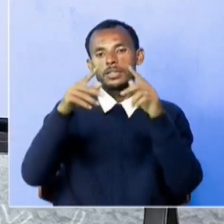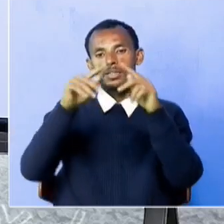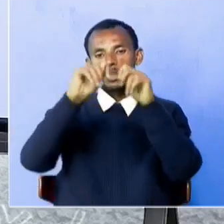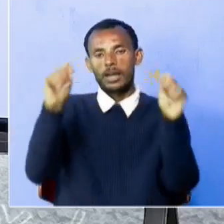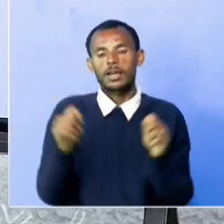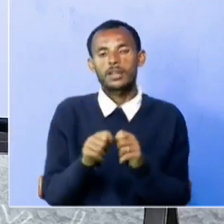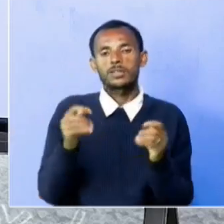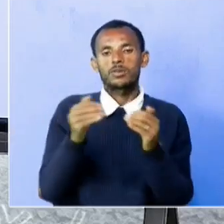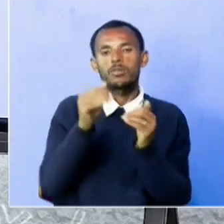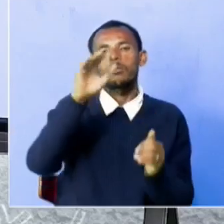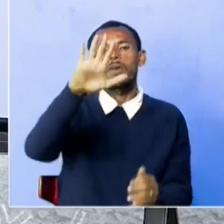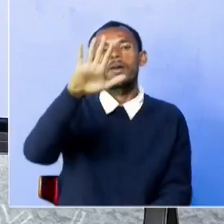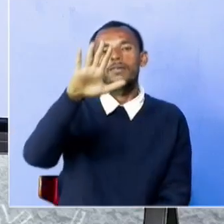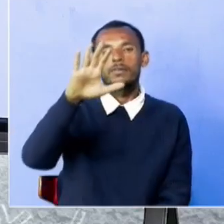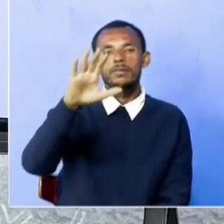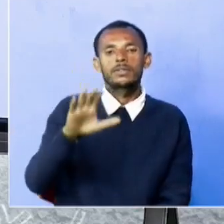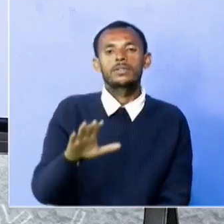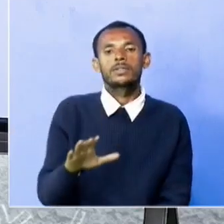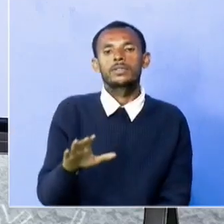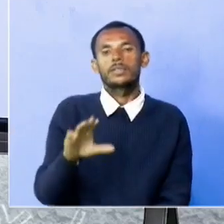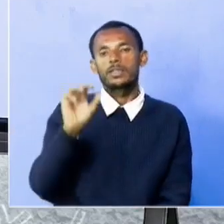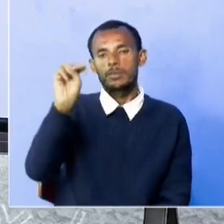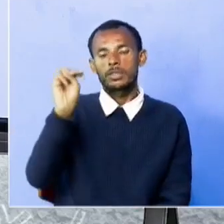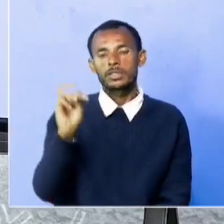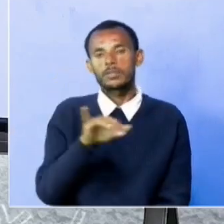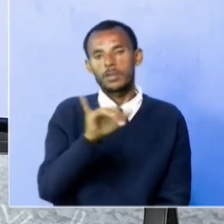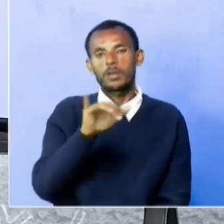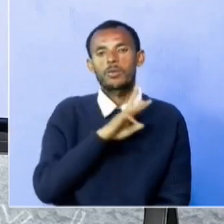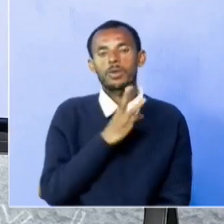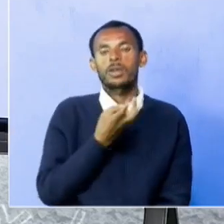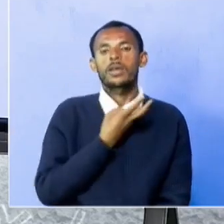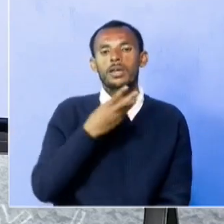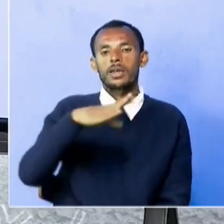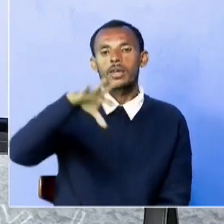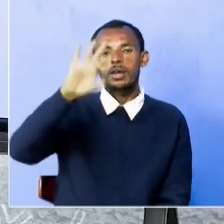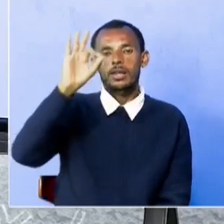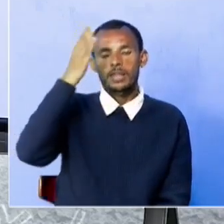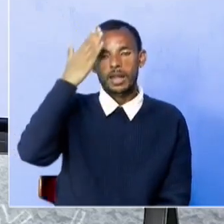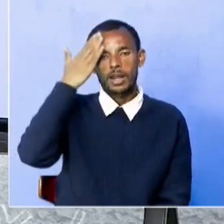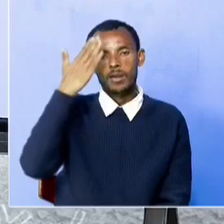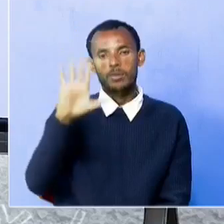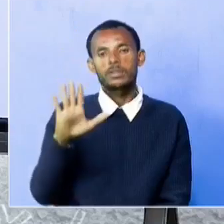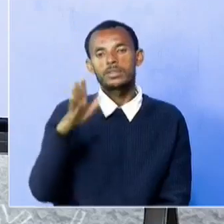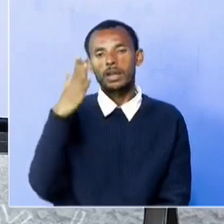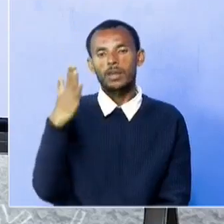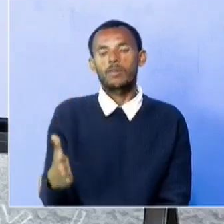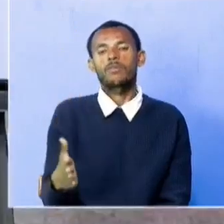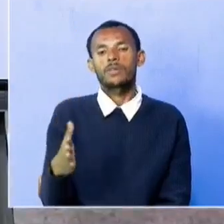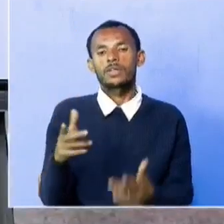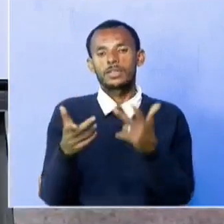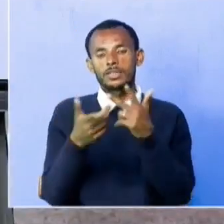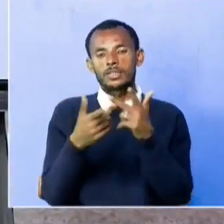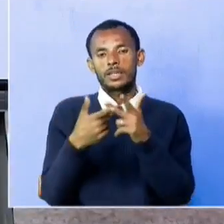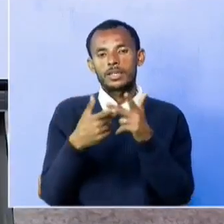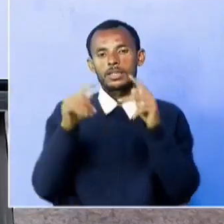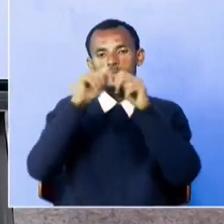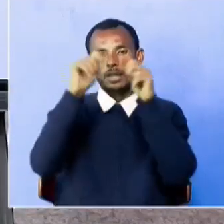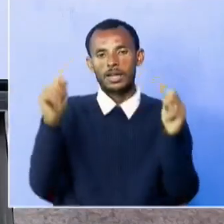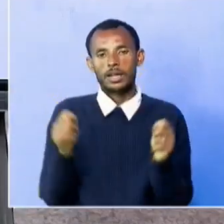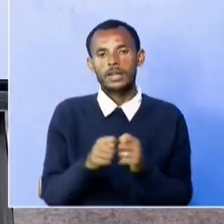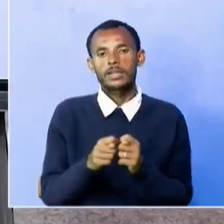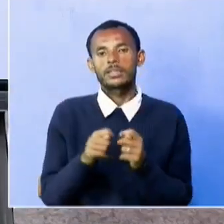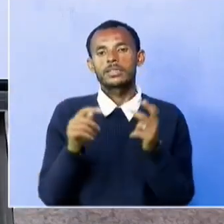right? Similarly, we can obtain the unknown side of the third triangle. Okay, in the